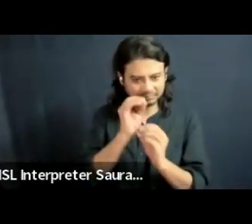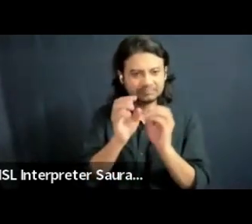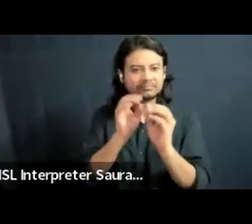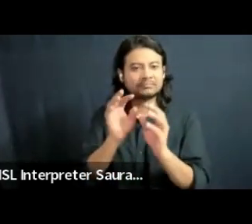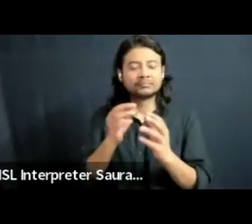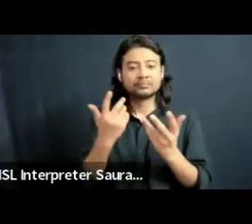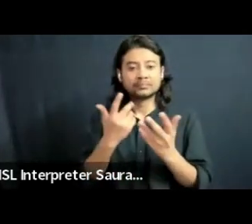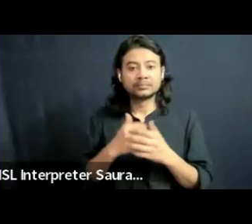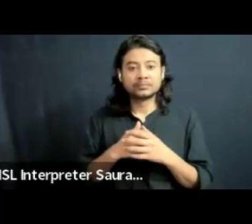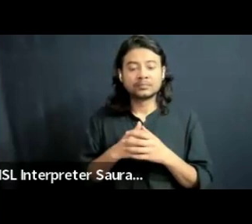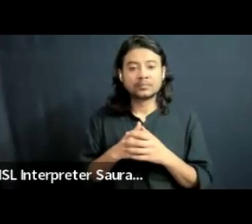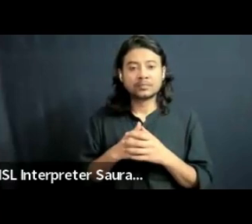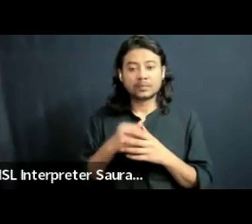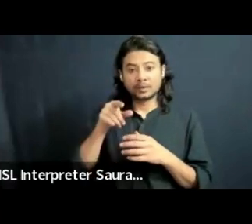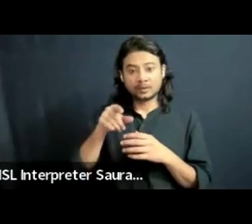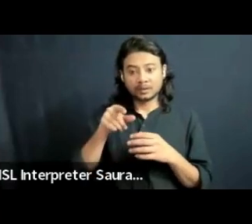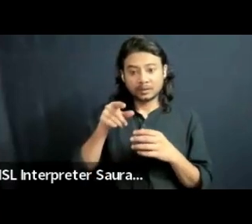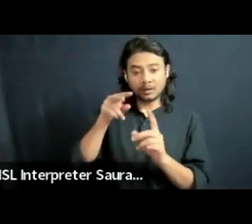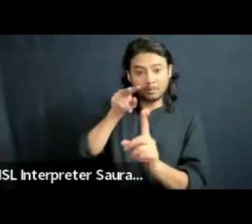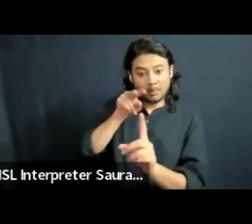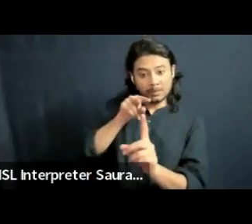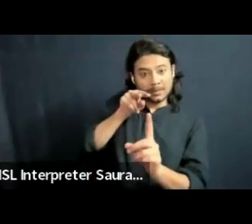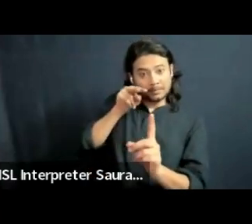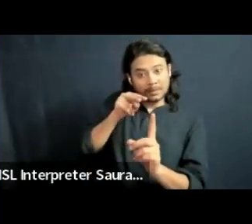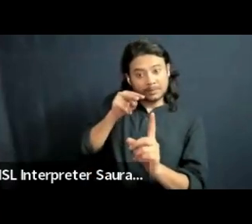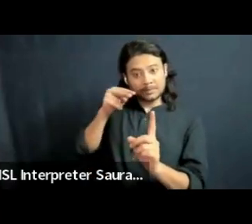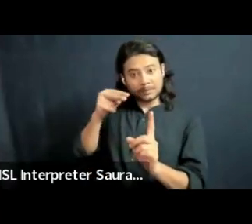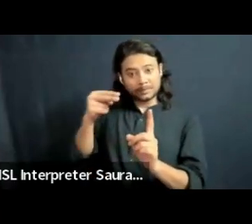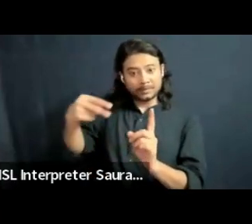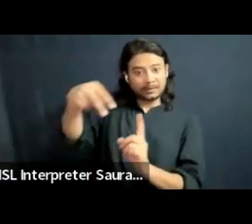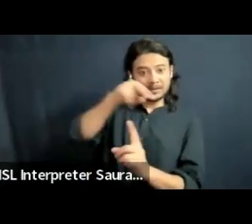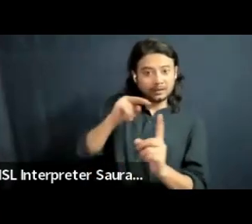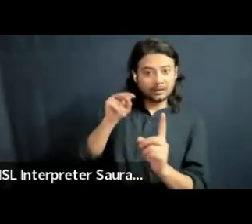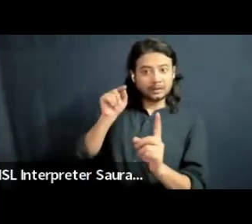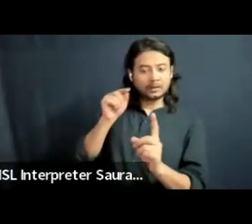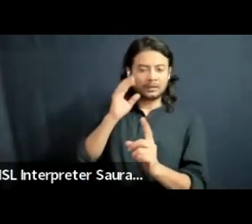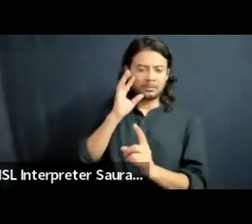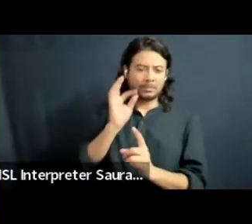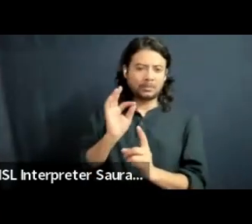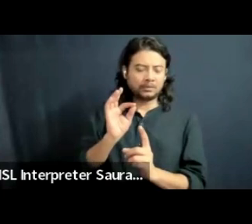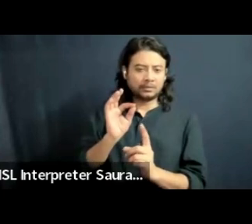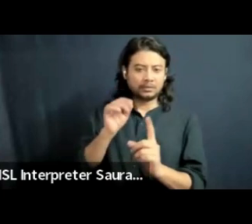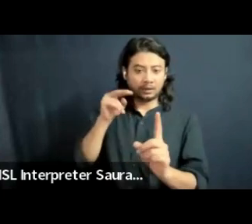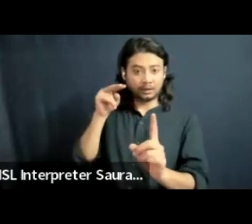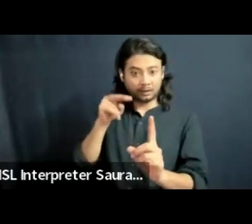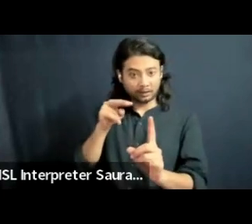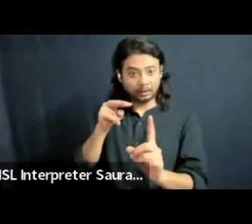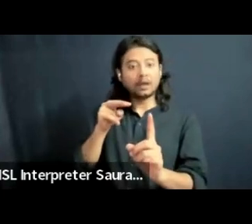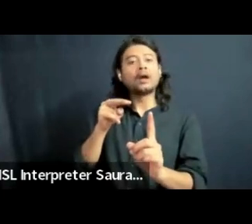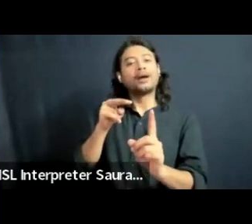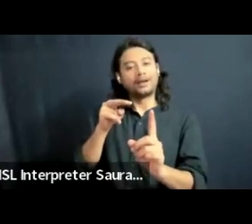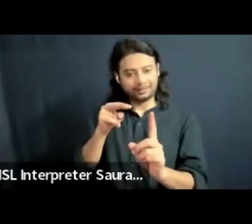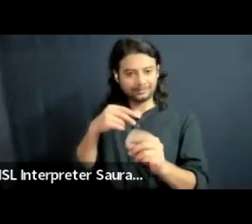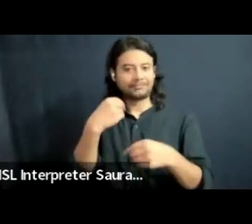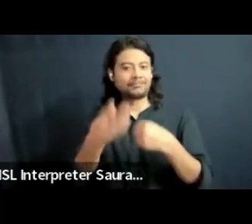we take for them and the kind of care plans that we have for children with disabilities. And we are